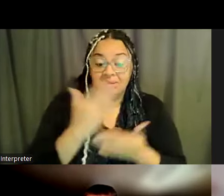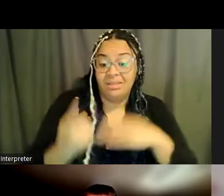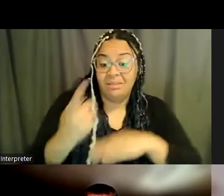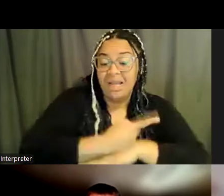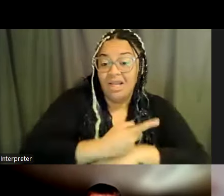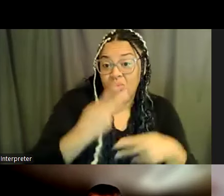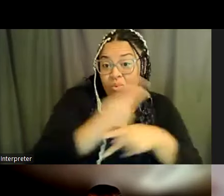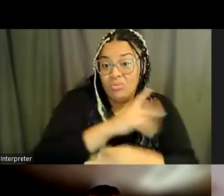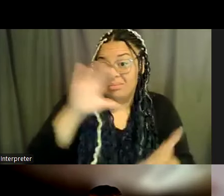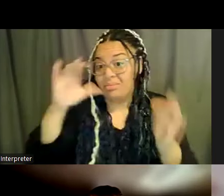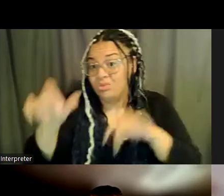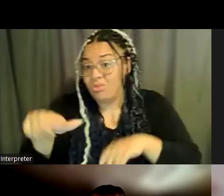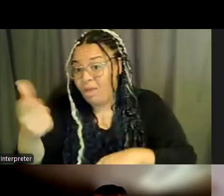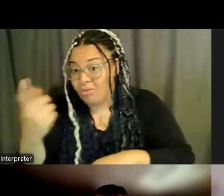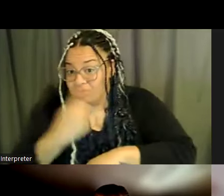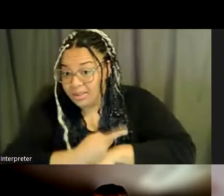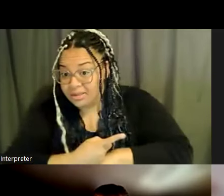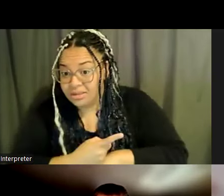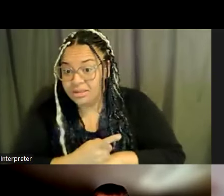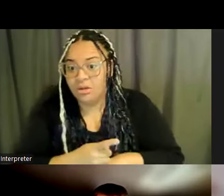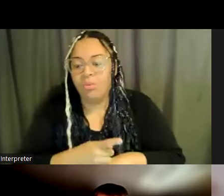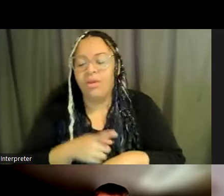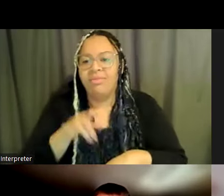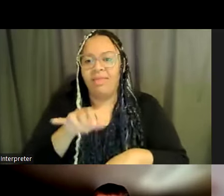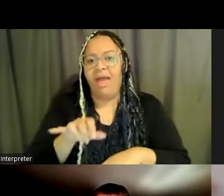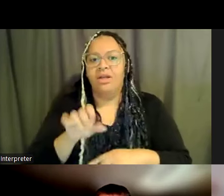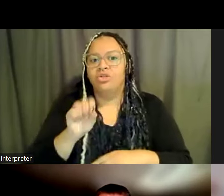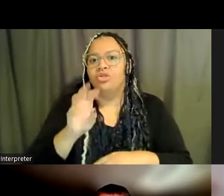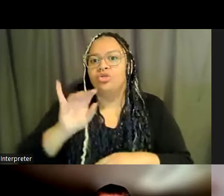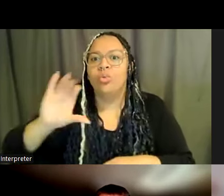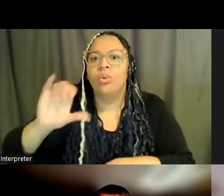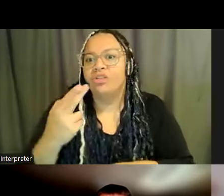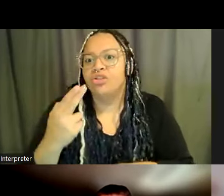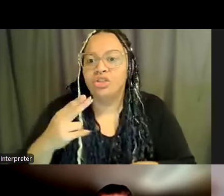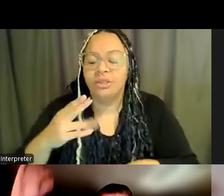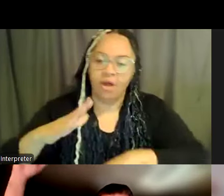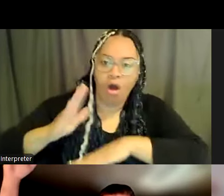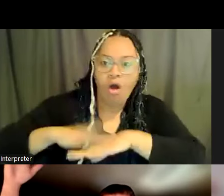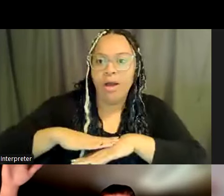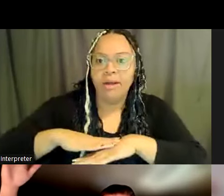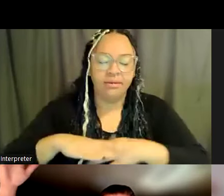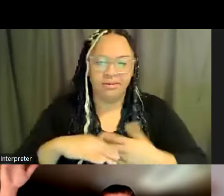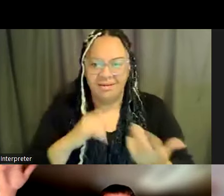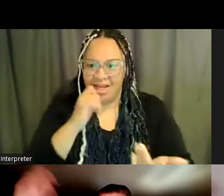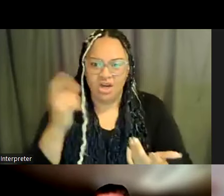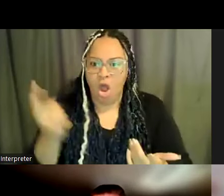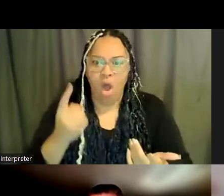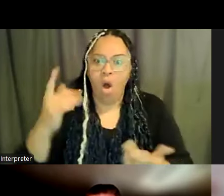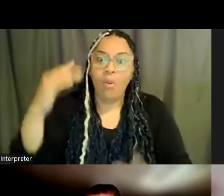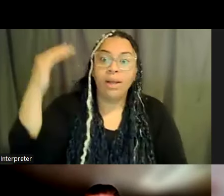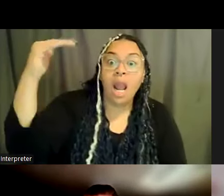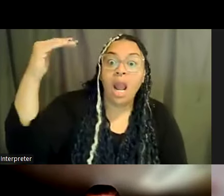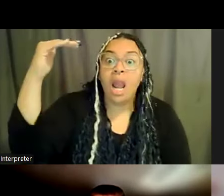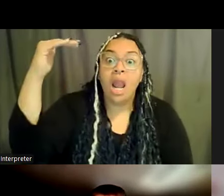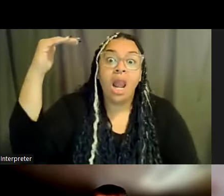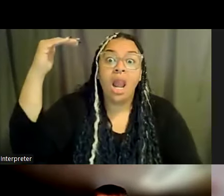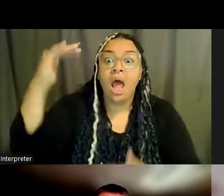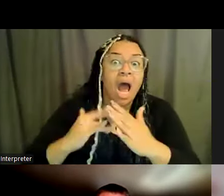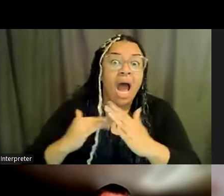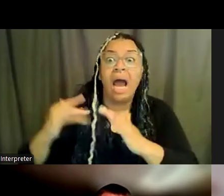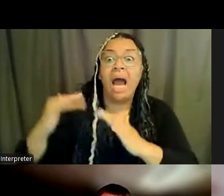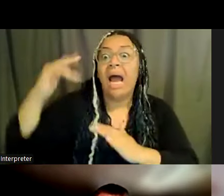others. Once the switch is quote unquote on, it's not always up here in the red. Sometimes it's still, just